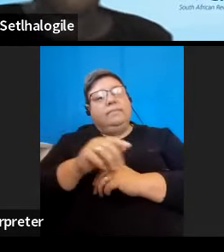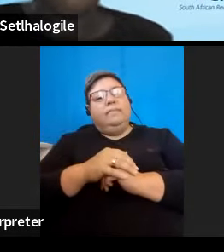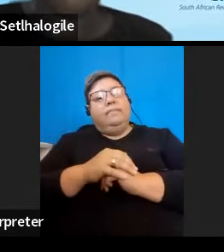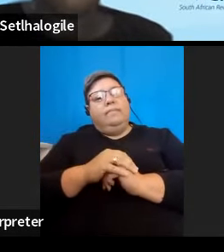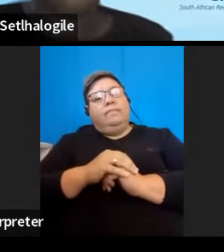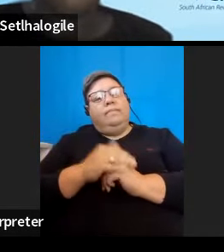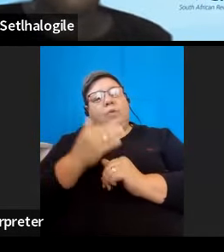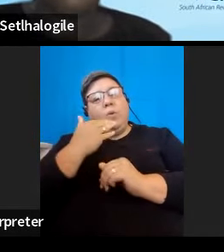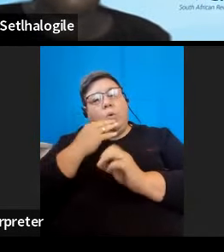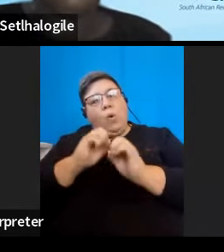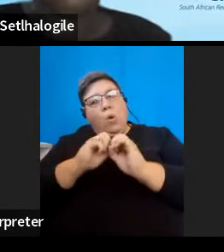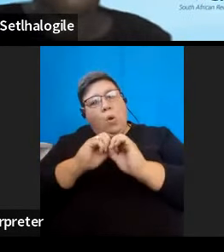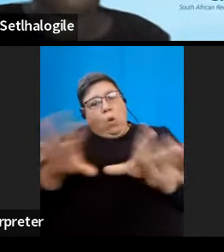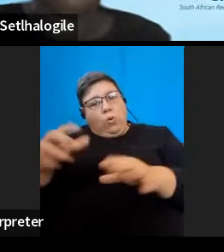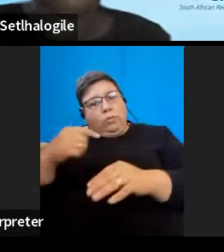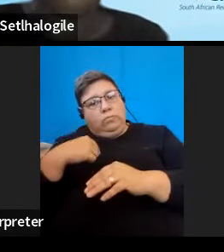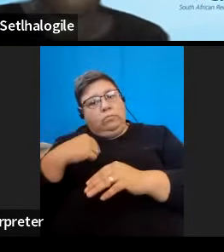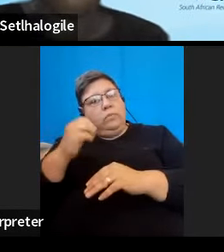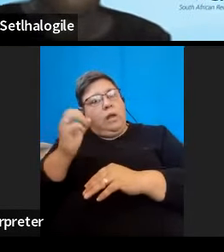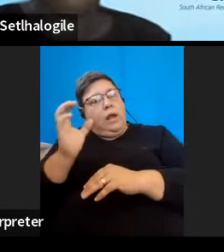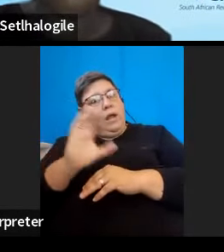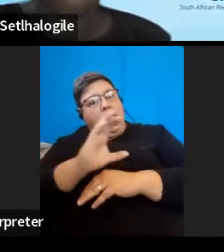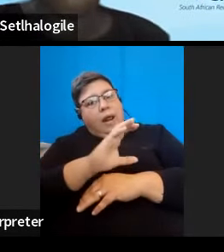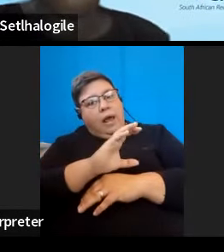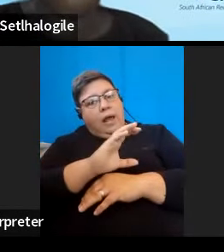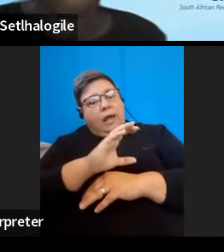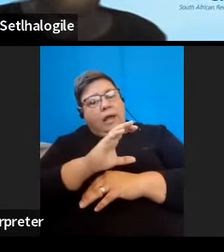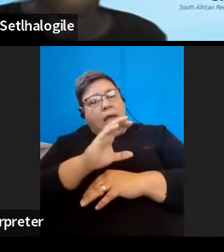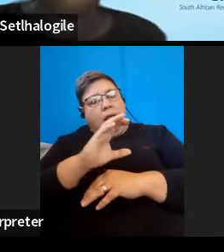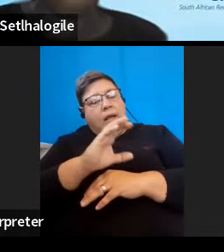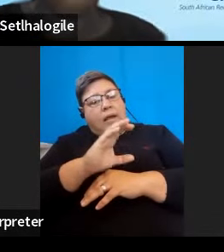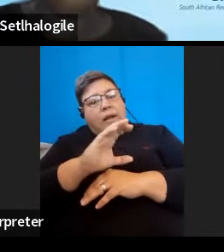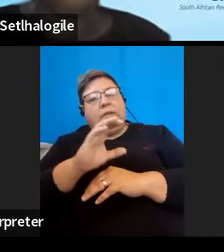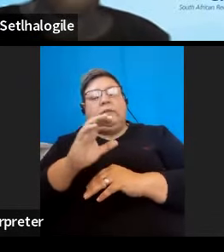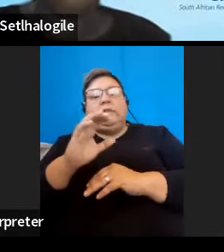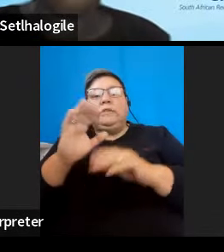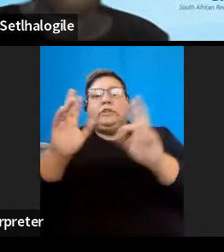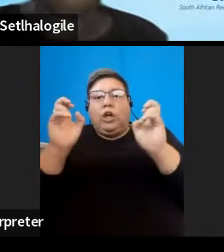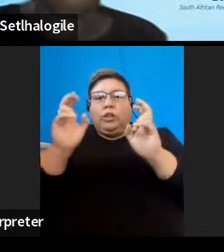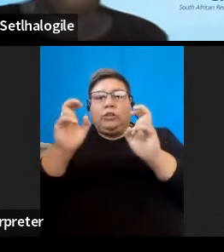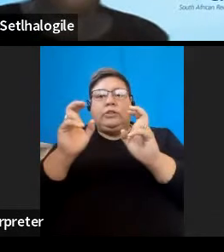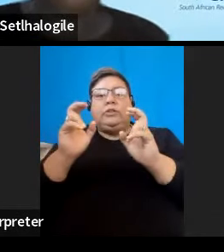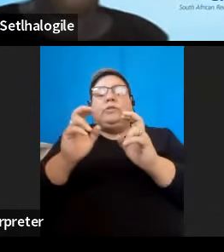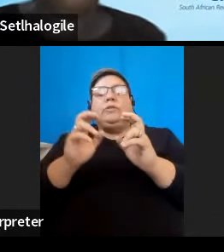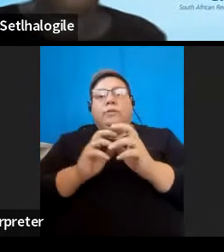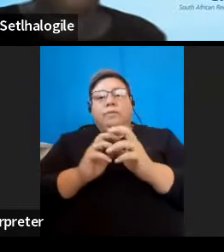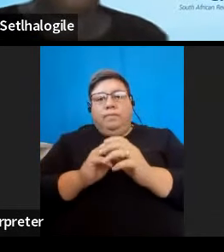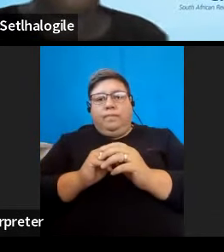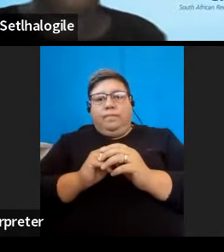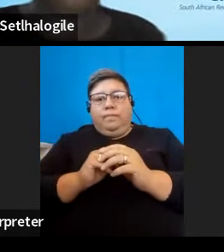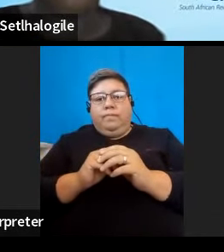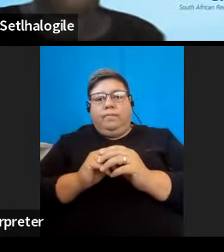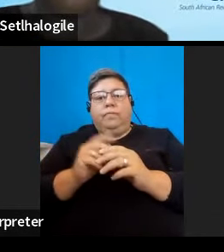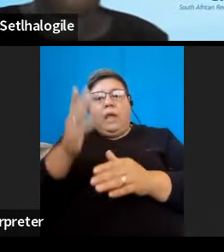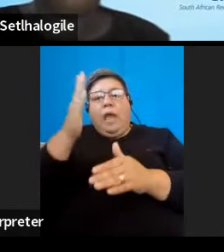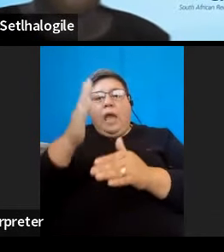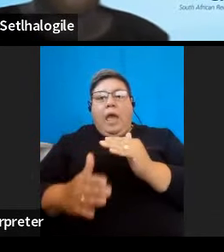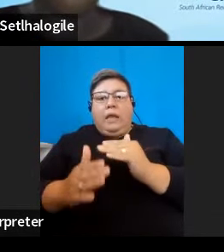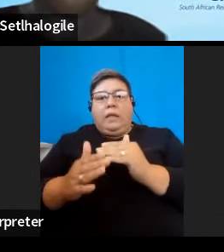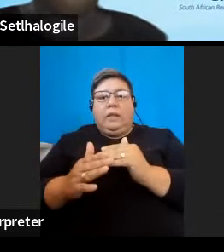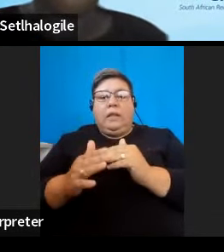lose accreditation status. As a result, any application by a clearing agent for any product requiring